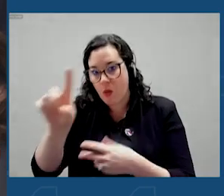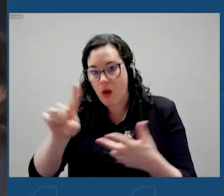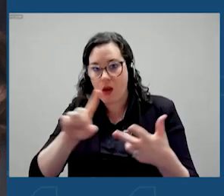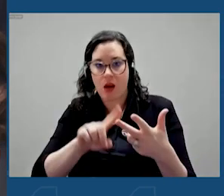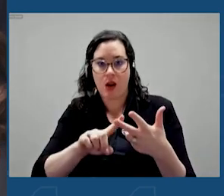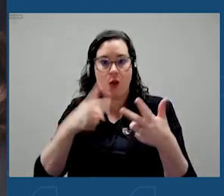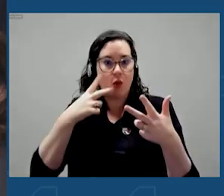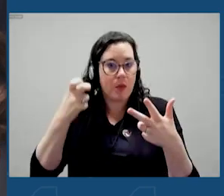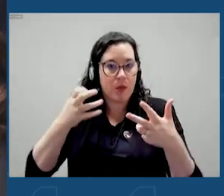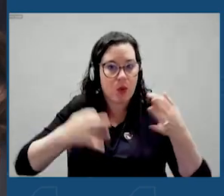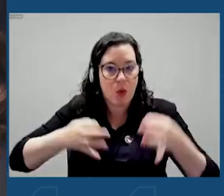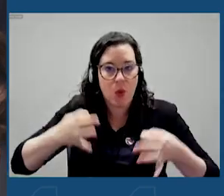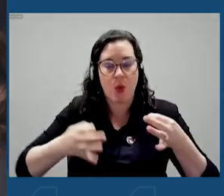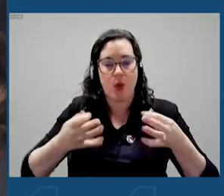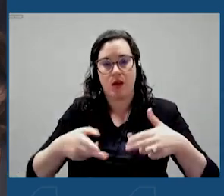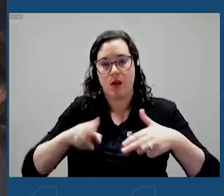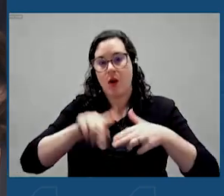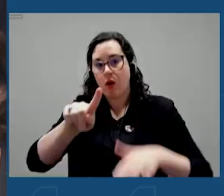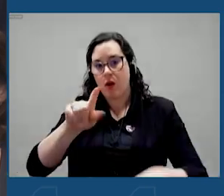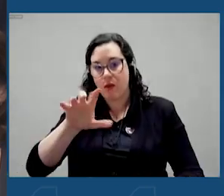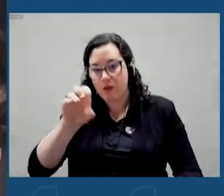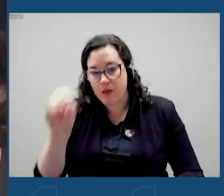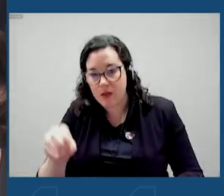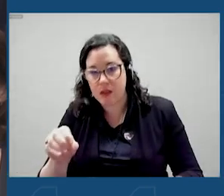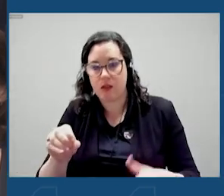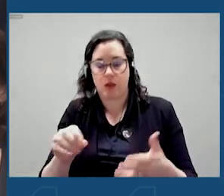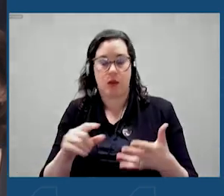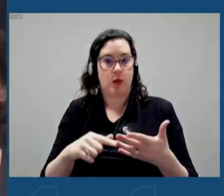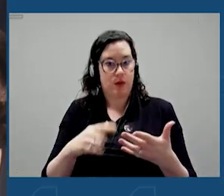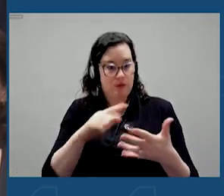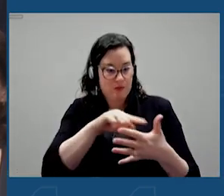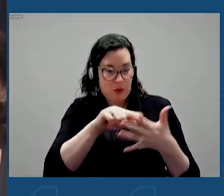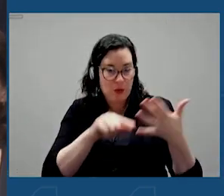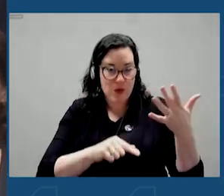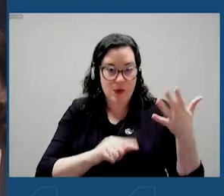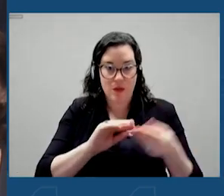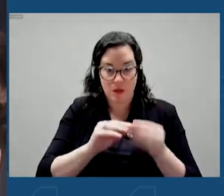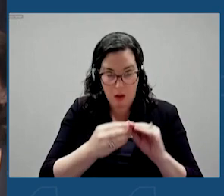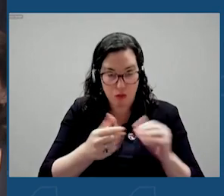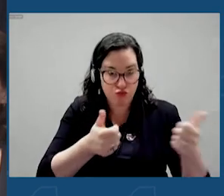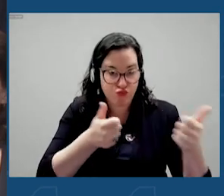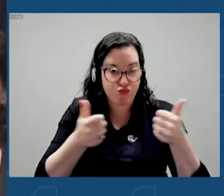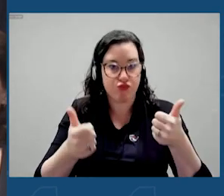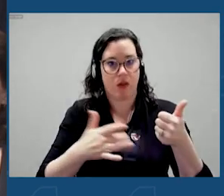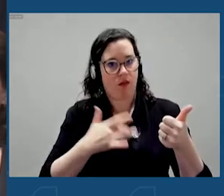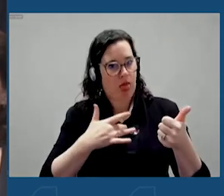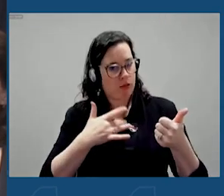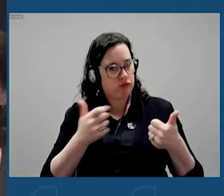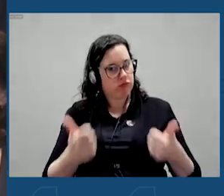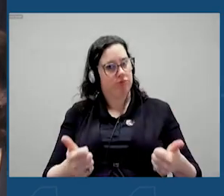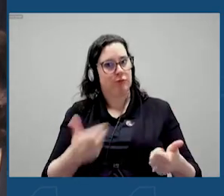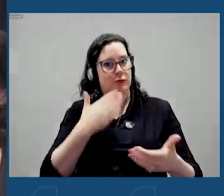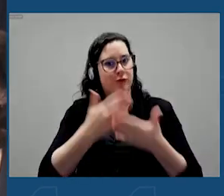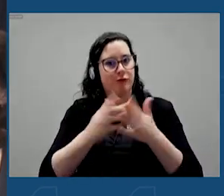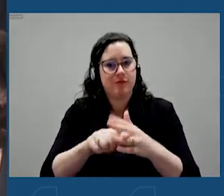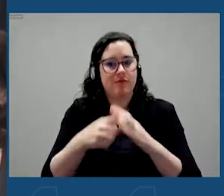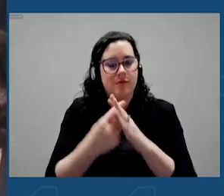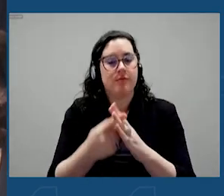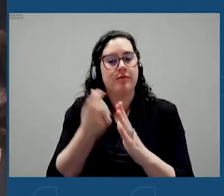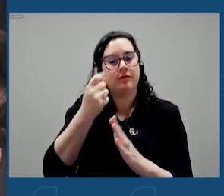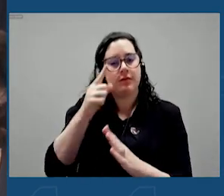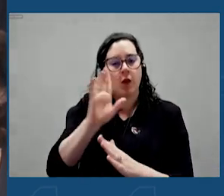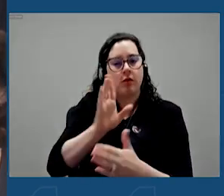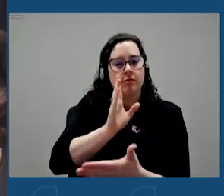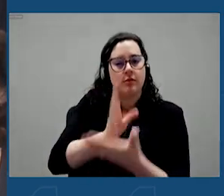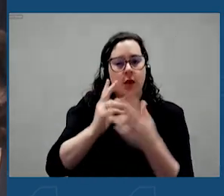up 150%. I'd say that's a very good start to the new year. In addition to fighting crime in the subway